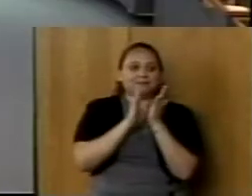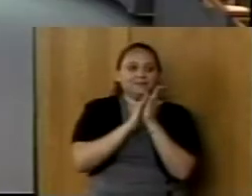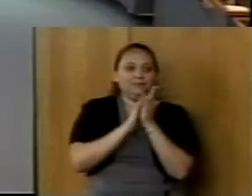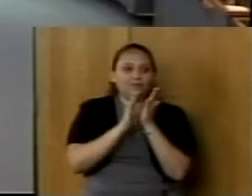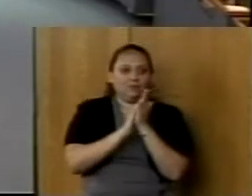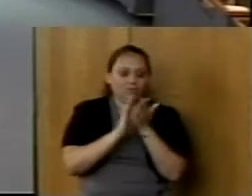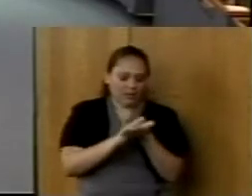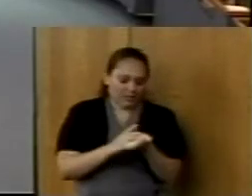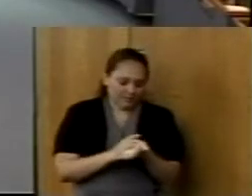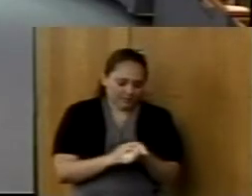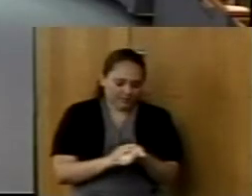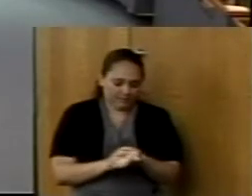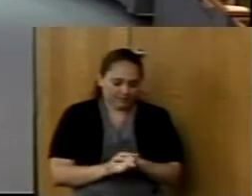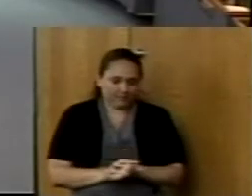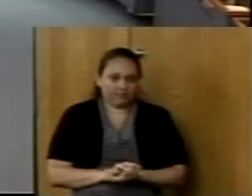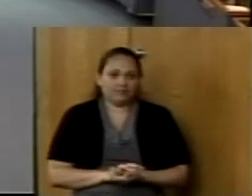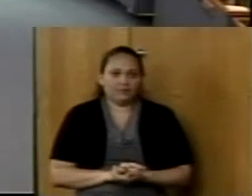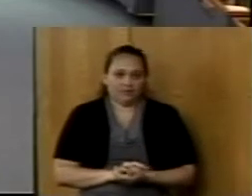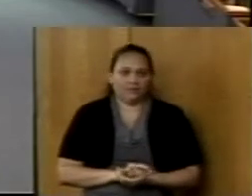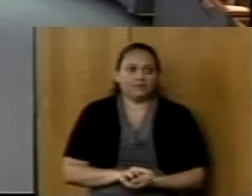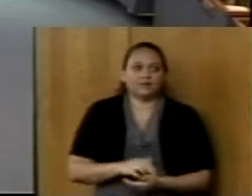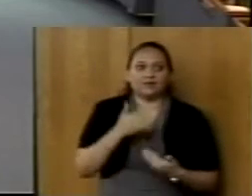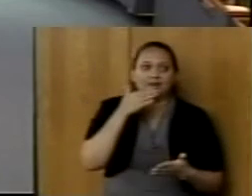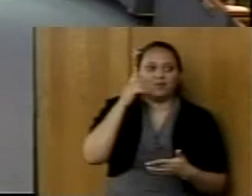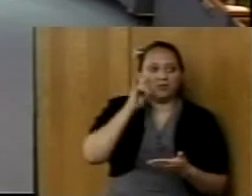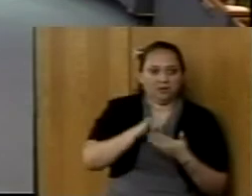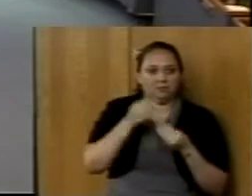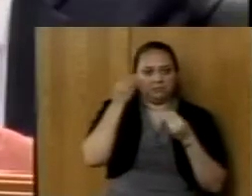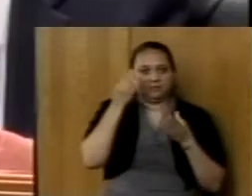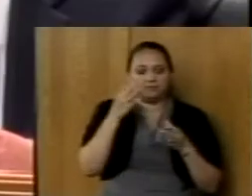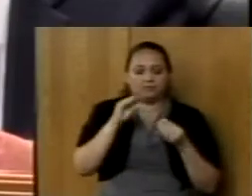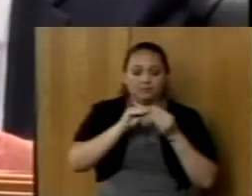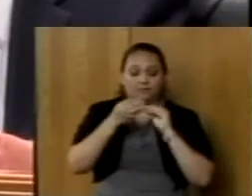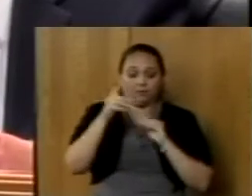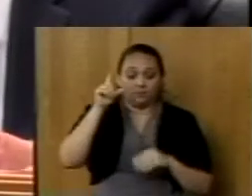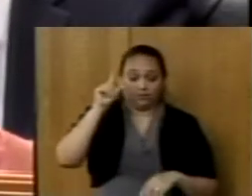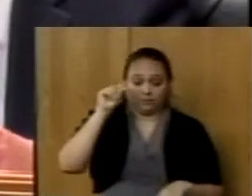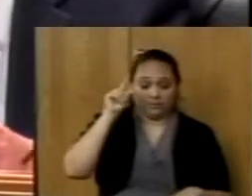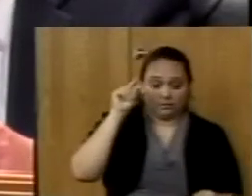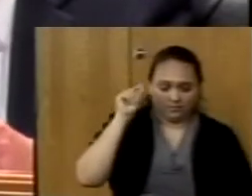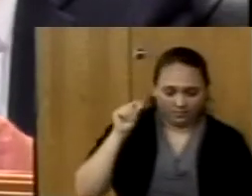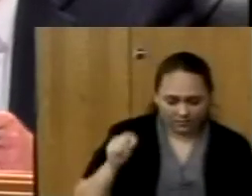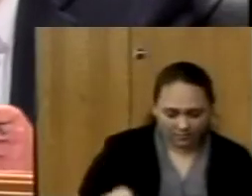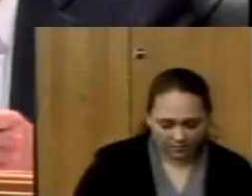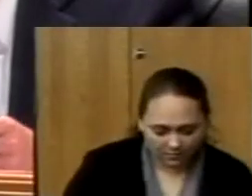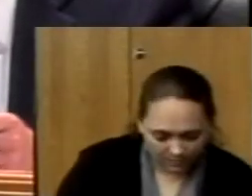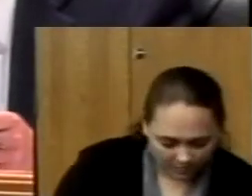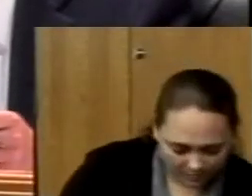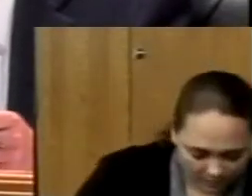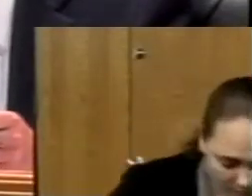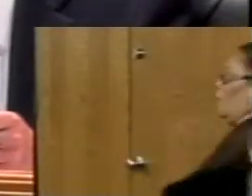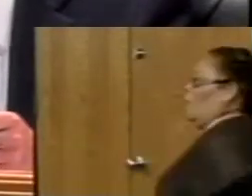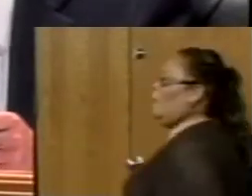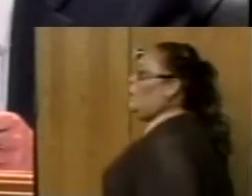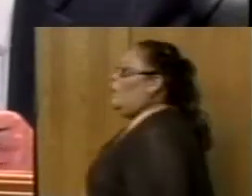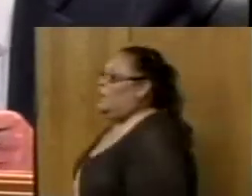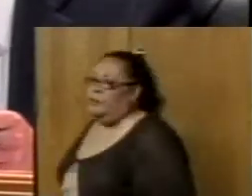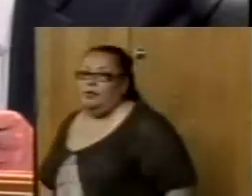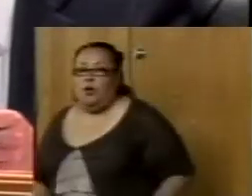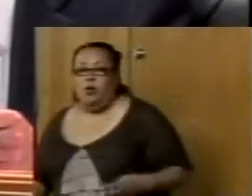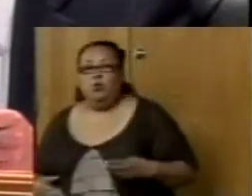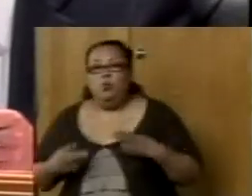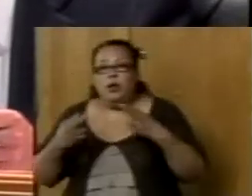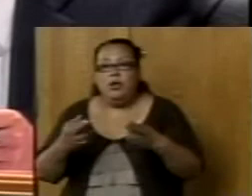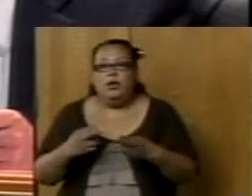Thank you for that information. Moving on to item 20, Recommend approval to renew Region 1